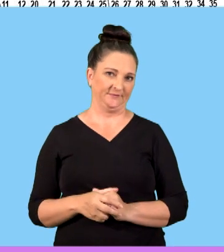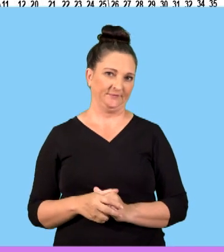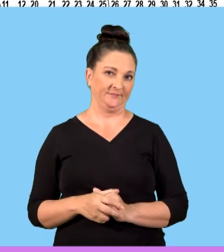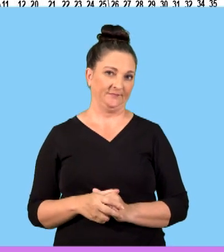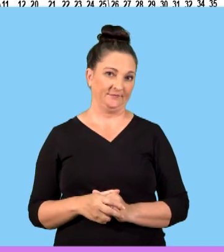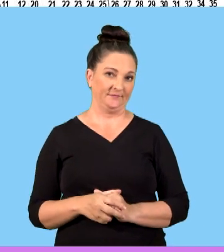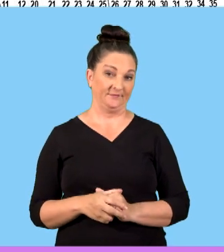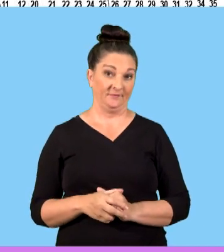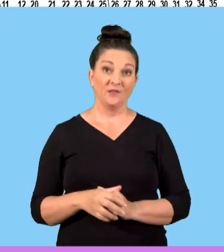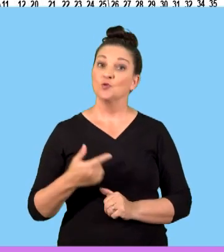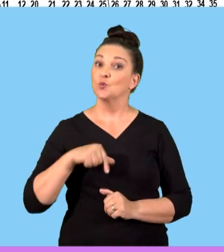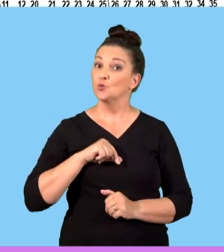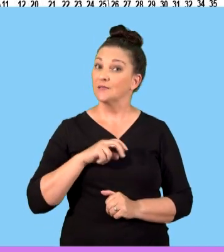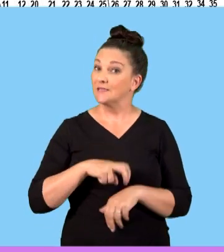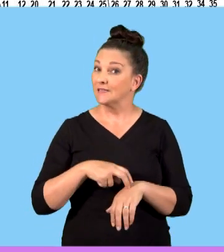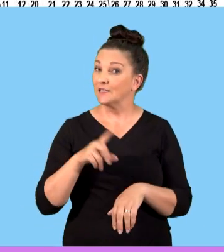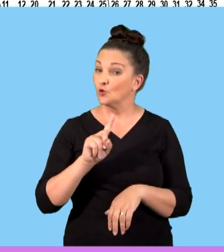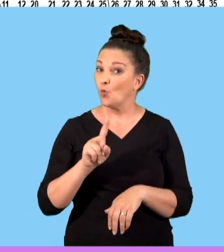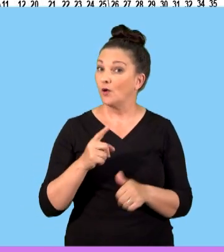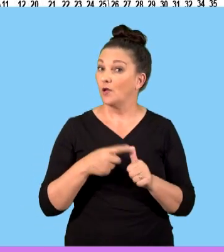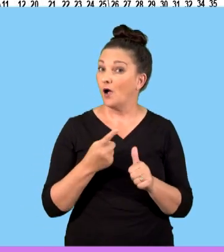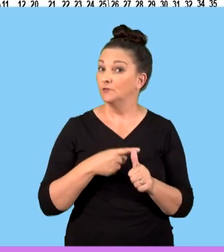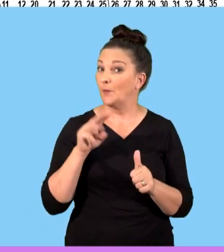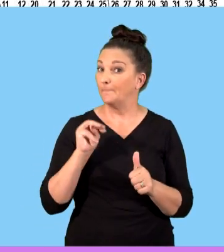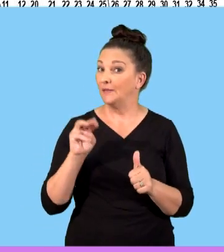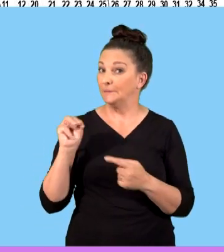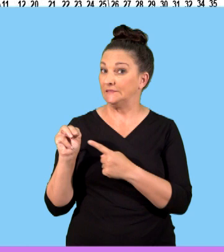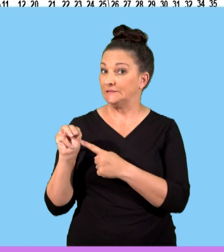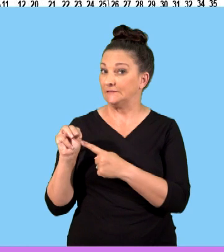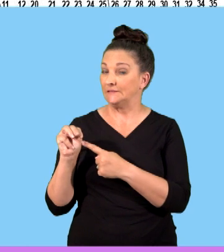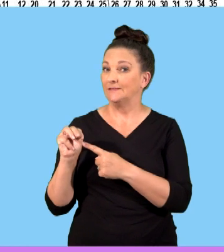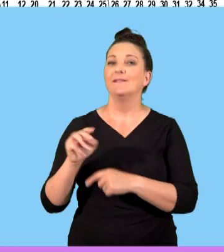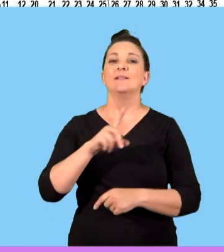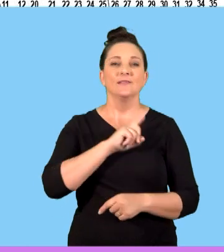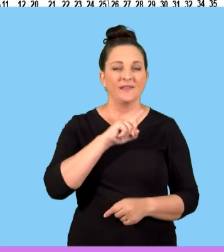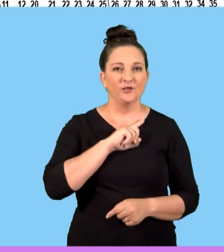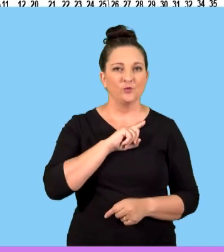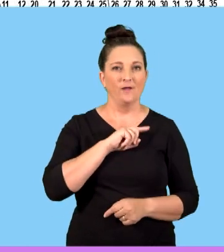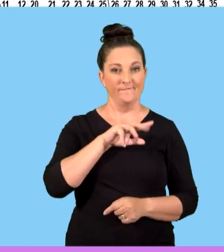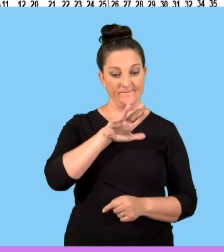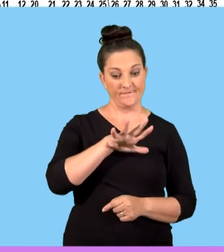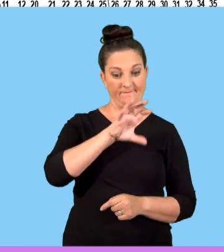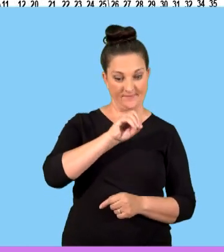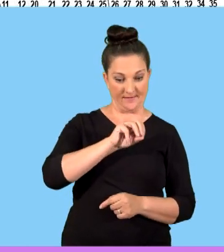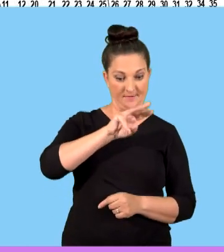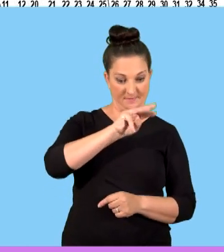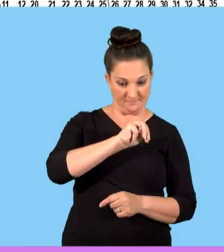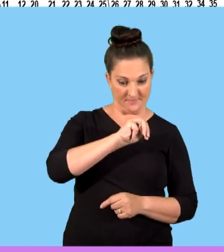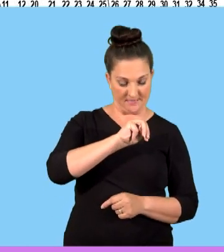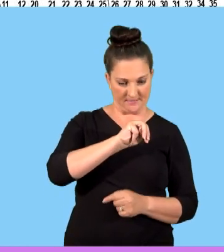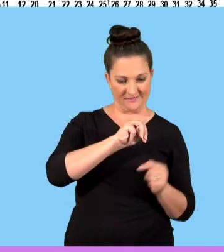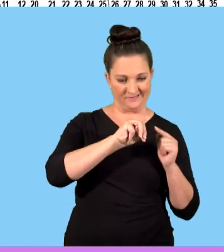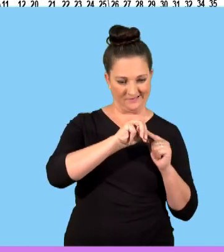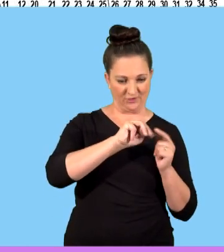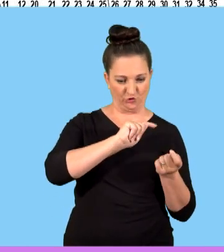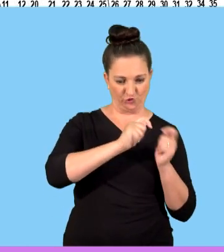millimeters, right? Remember, we must answer in millimeters. We want to know what is the length. What is that 50